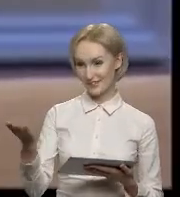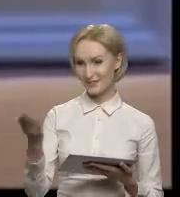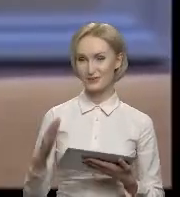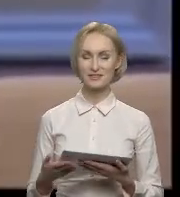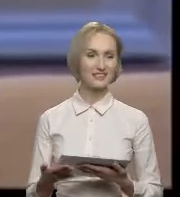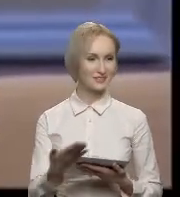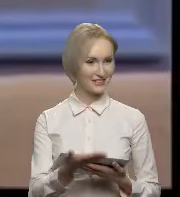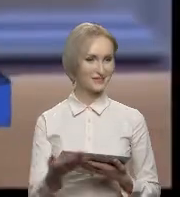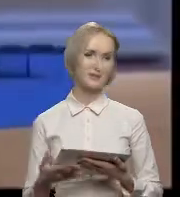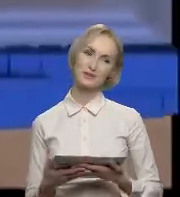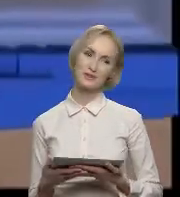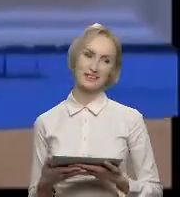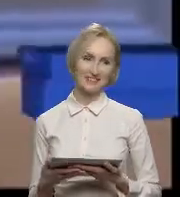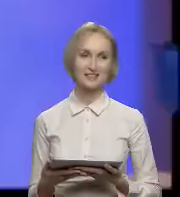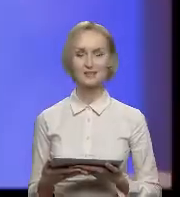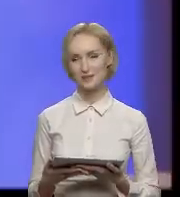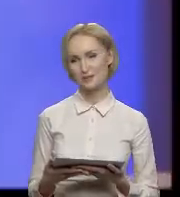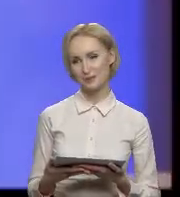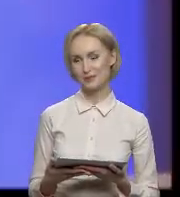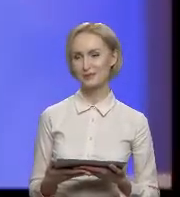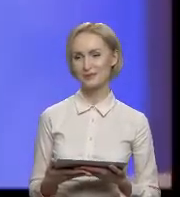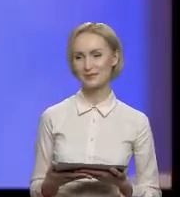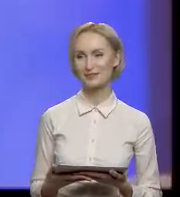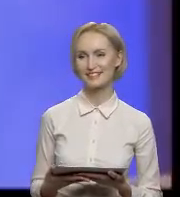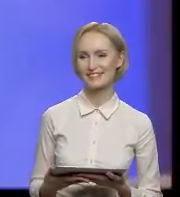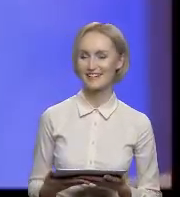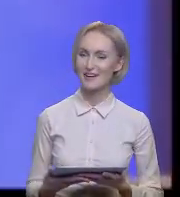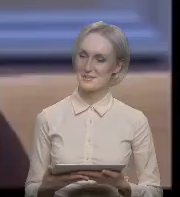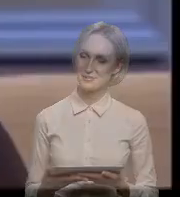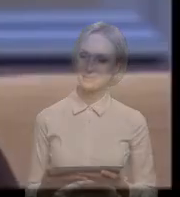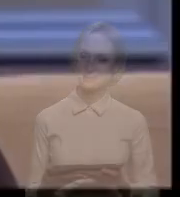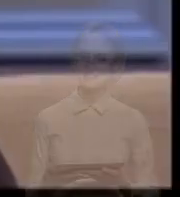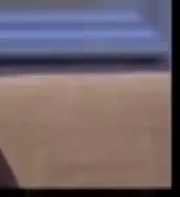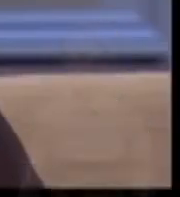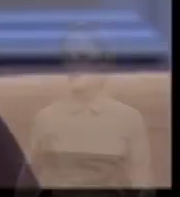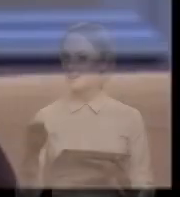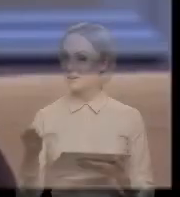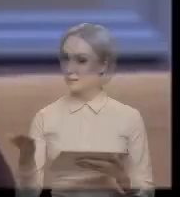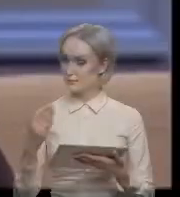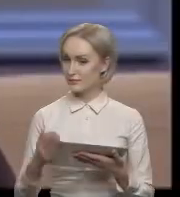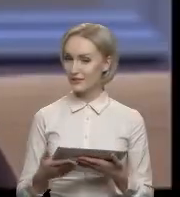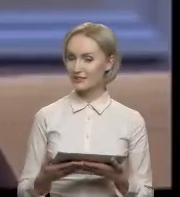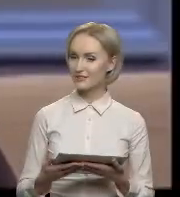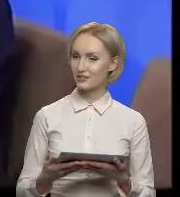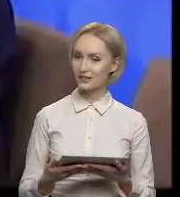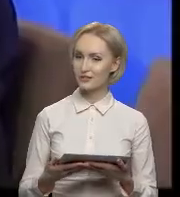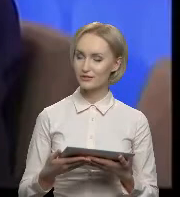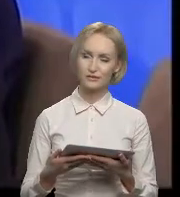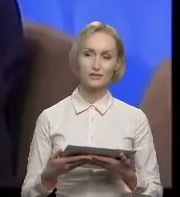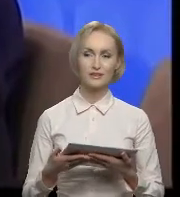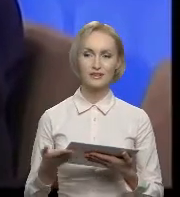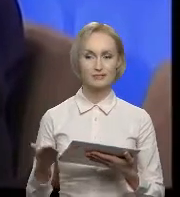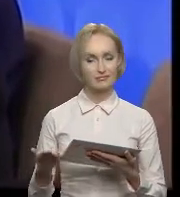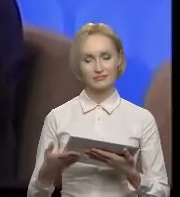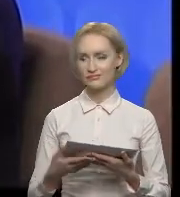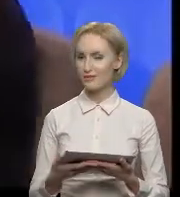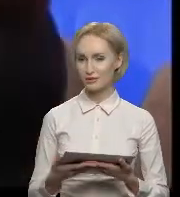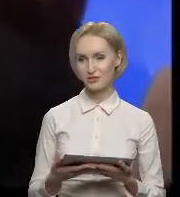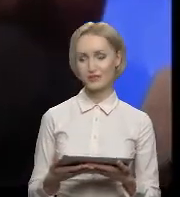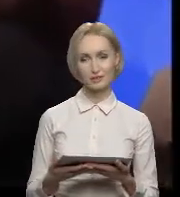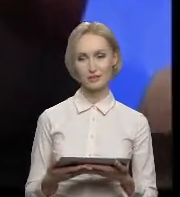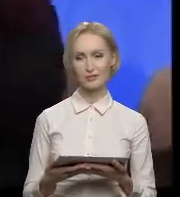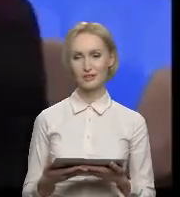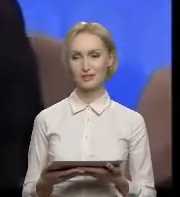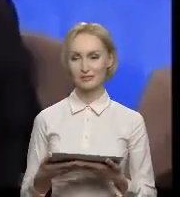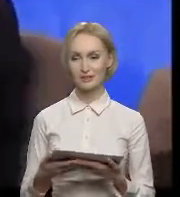that stuff to Devin? When she says what she's doing, if she's sleeping with other guys, why do you tell Devin what she confides in you? Girls don't do that